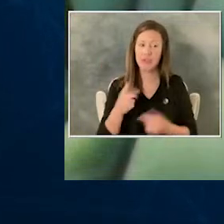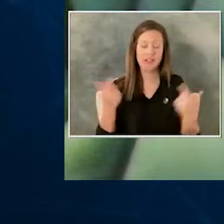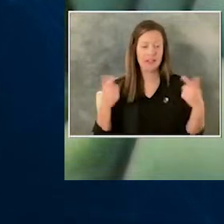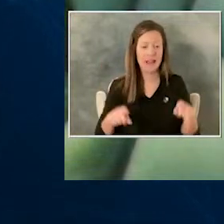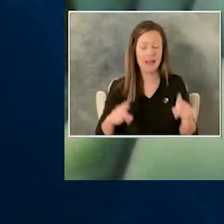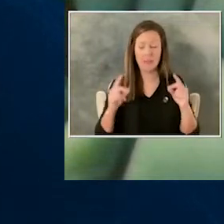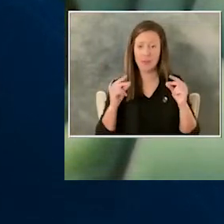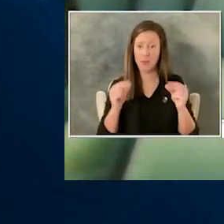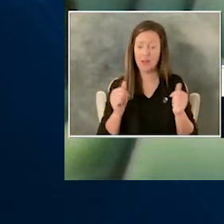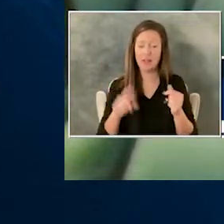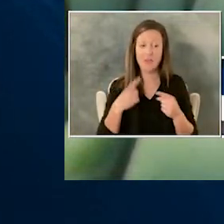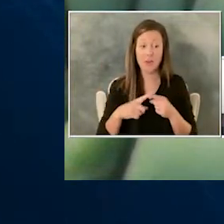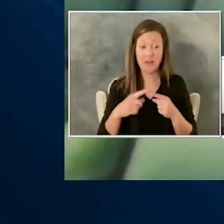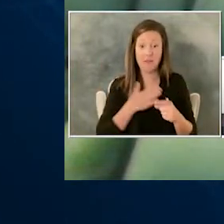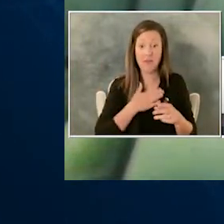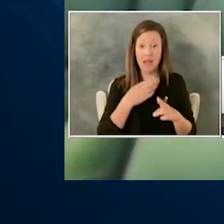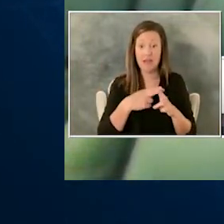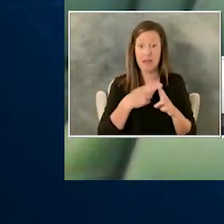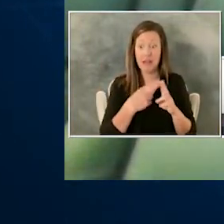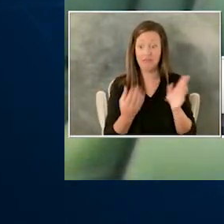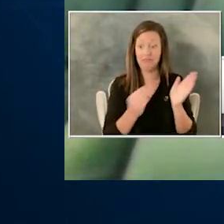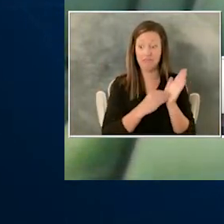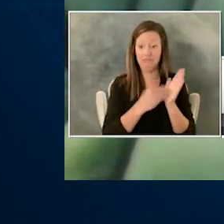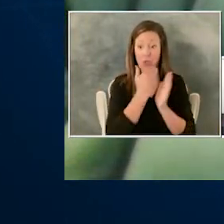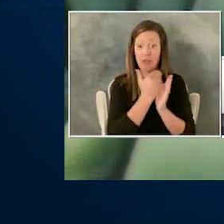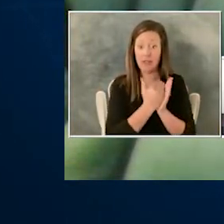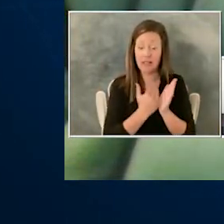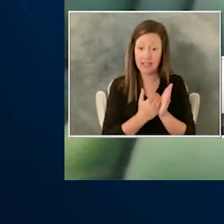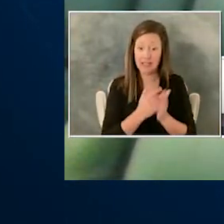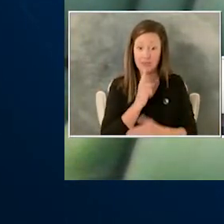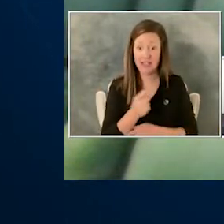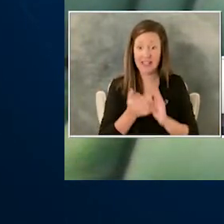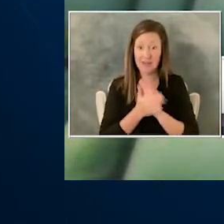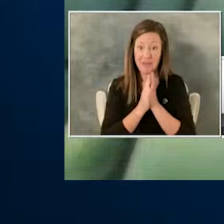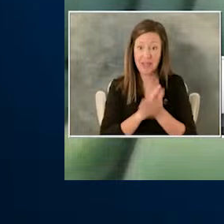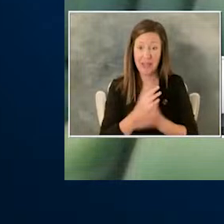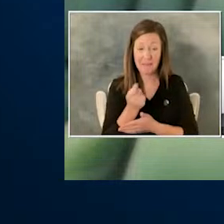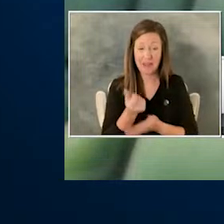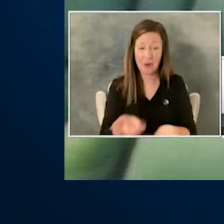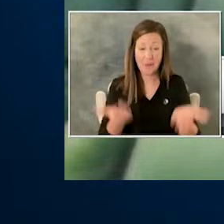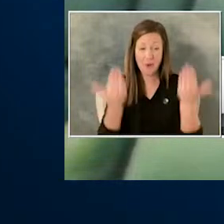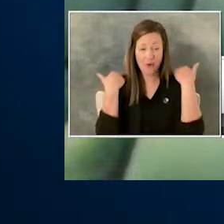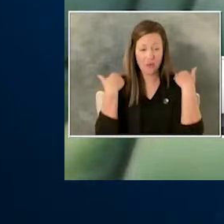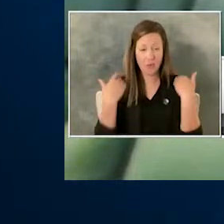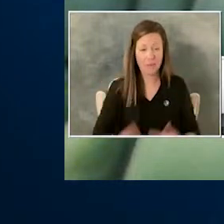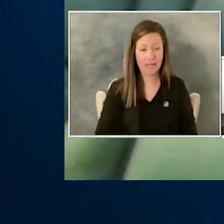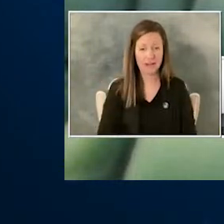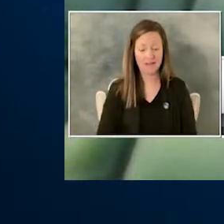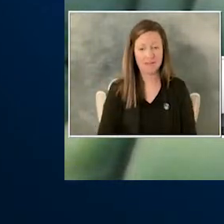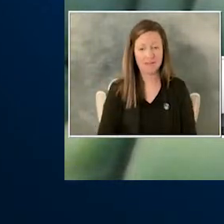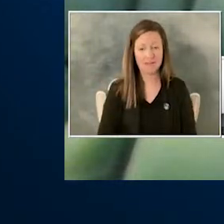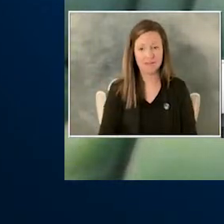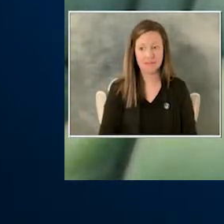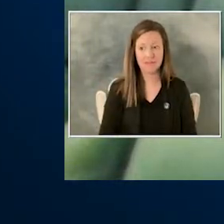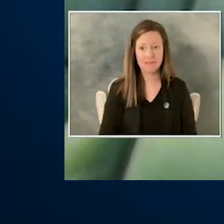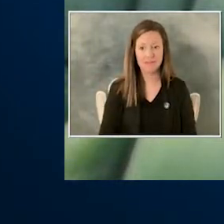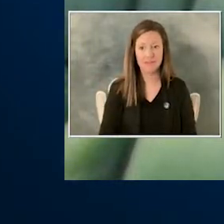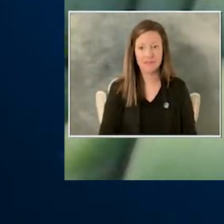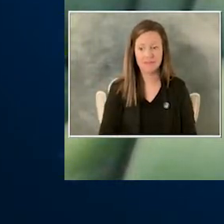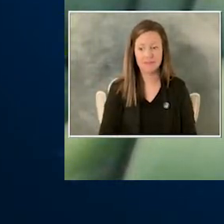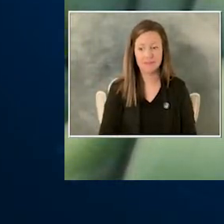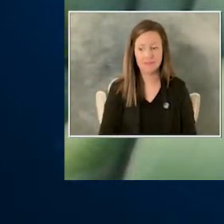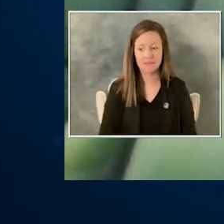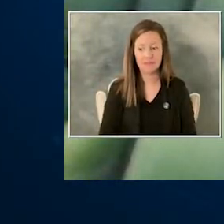I was on the list that it became a little overwhelming. The thought of even